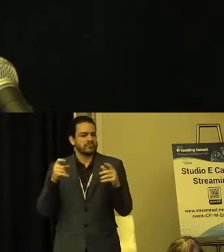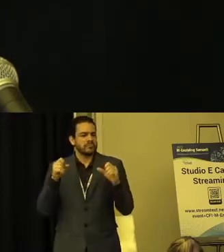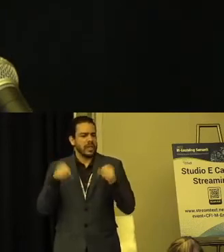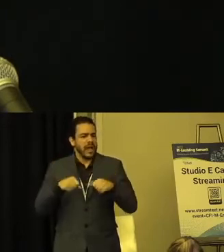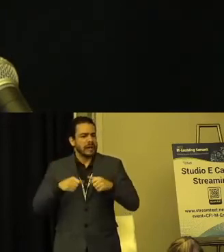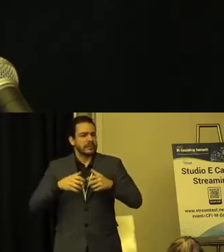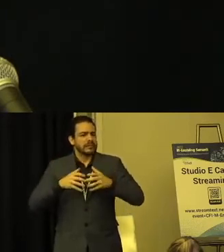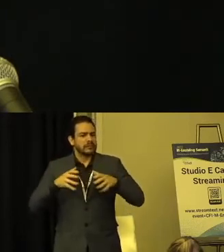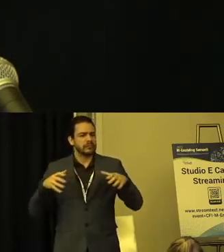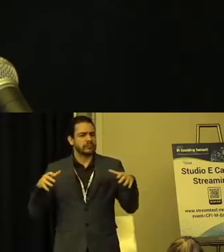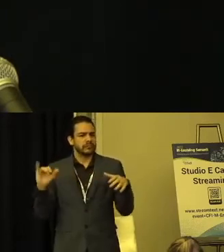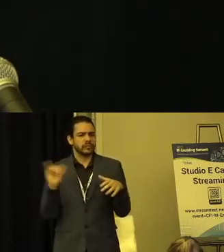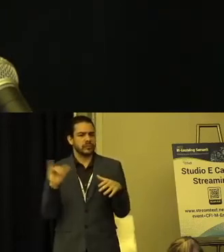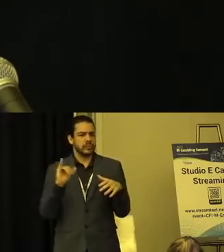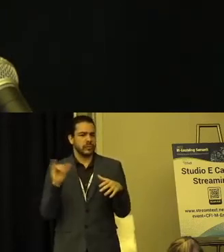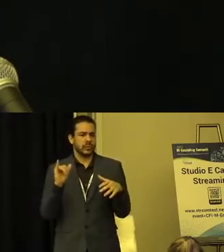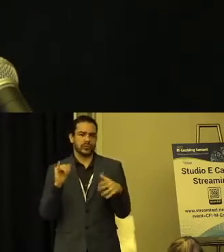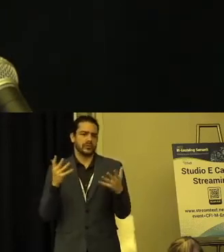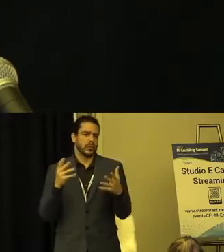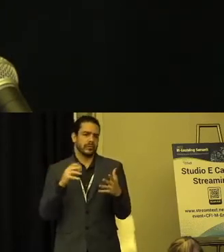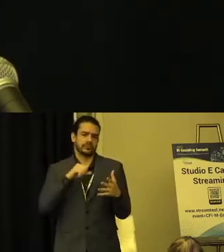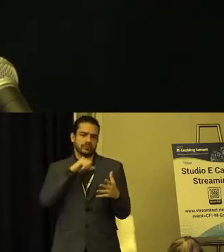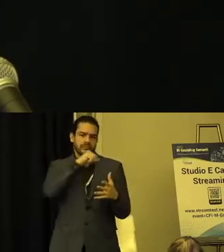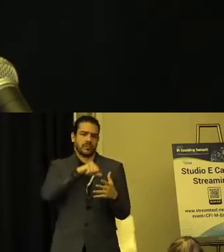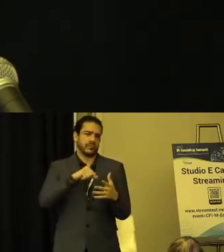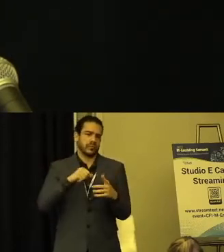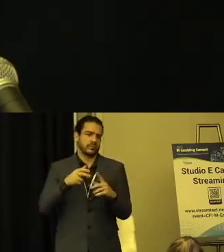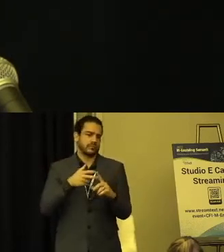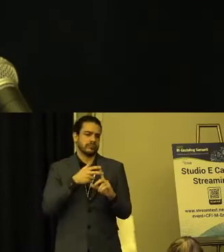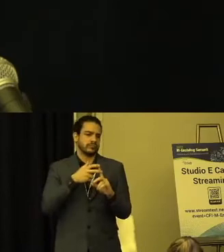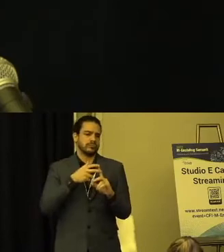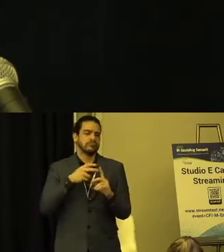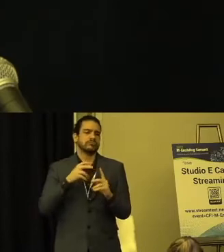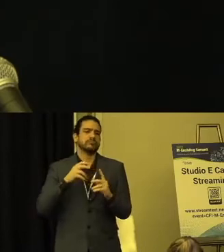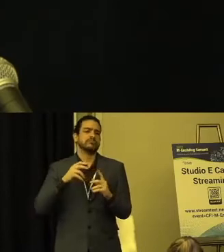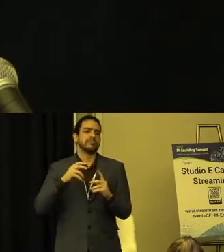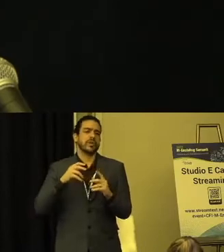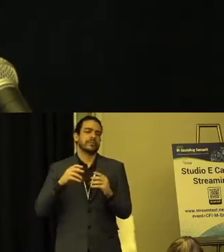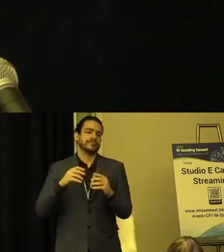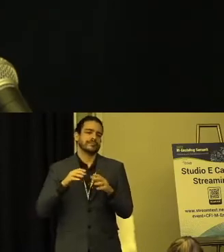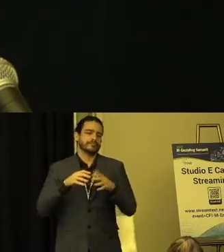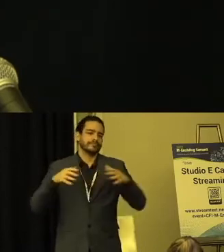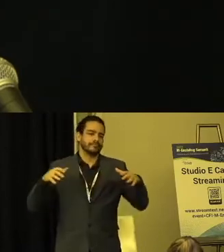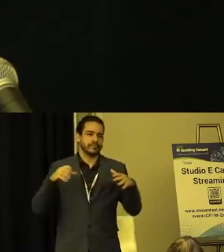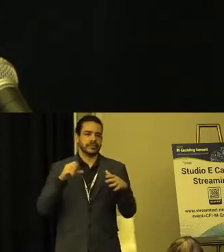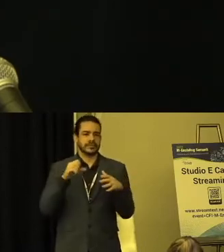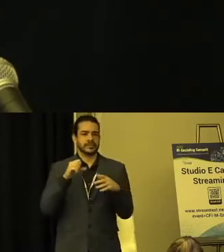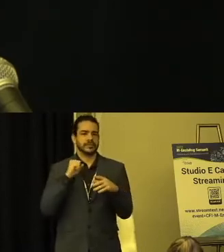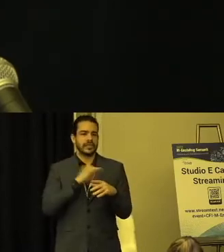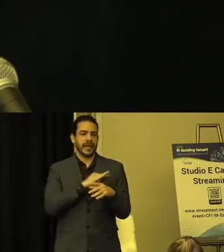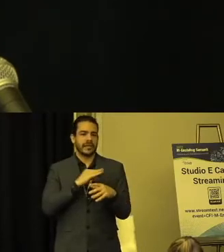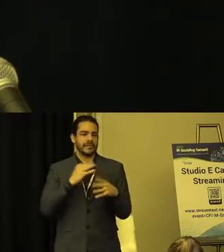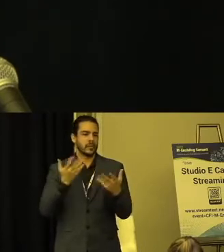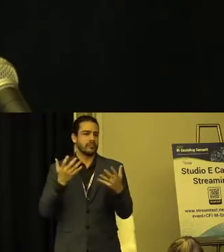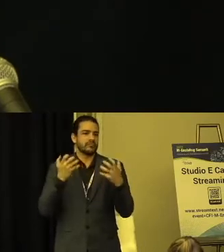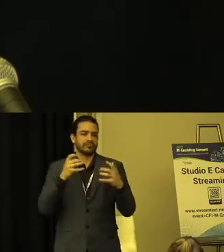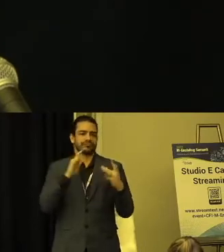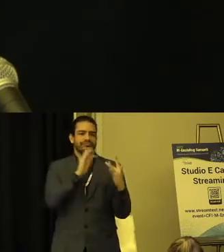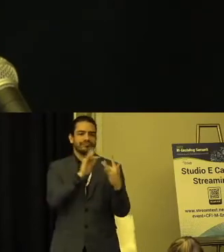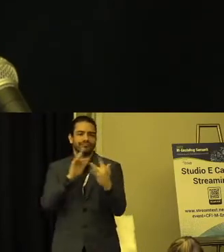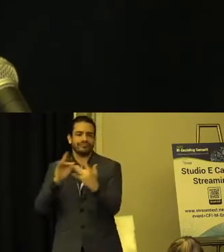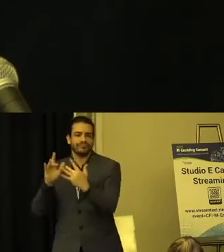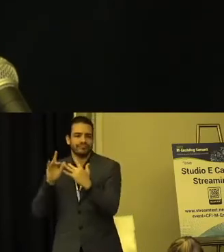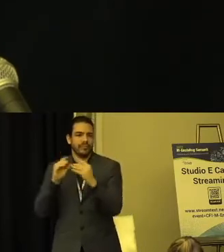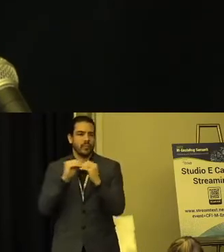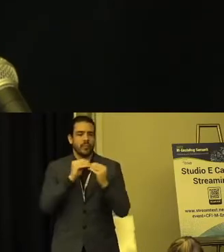You know, as we look to staff up, I'm definitely thinking about, you know, active outreach to communities that